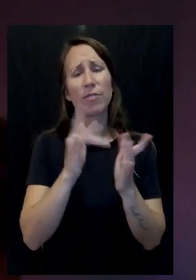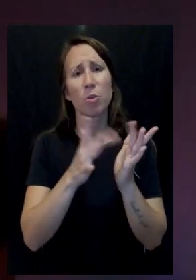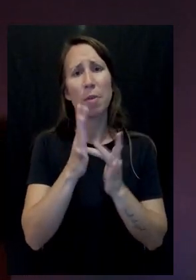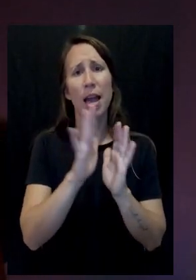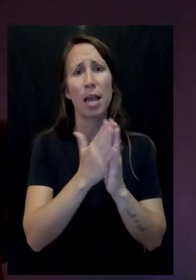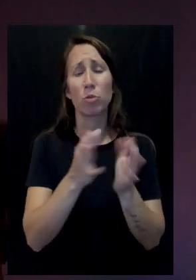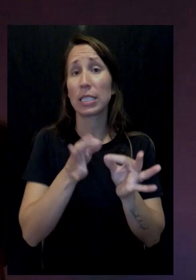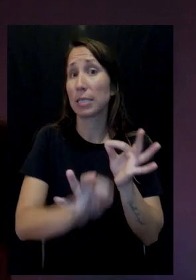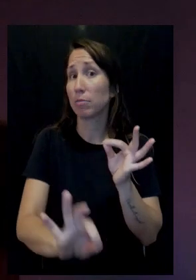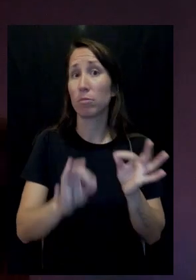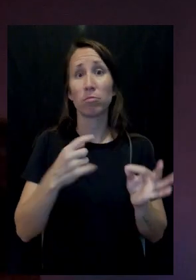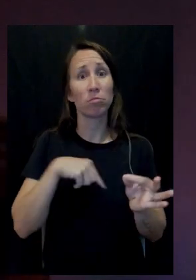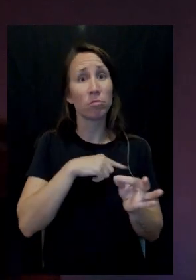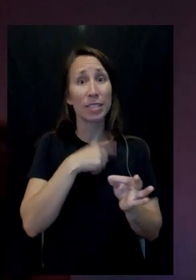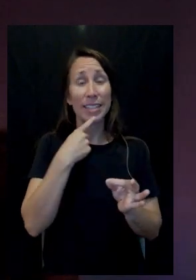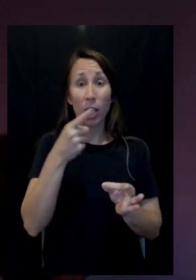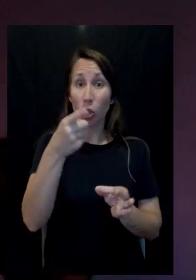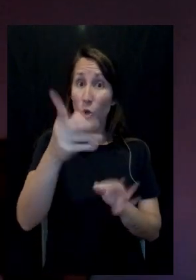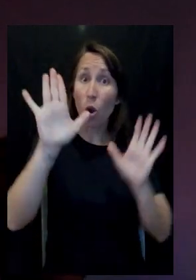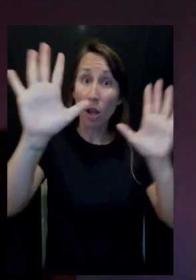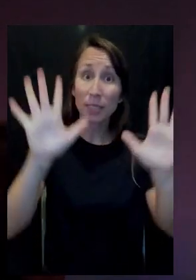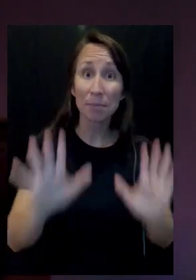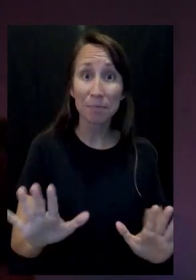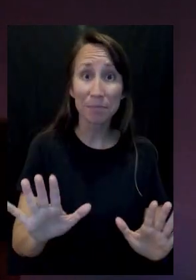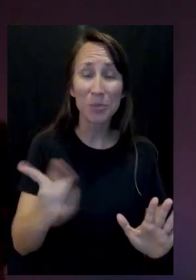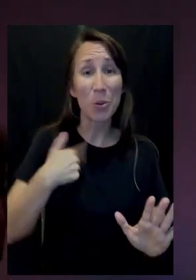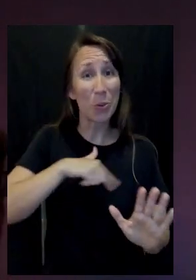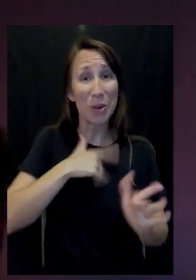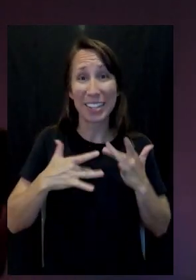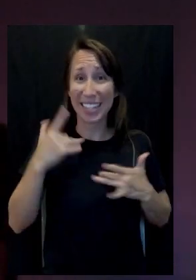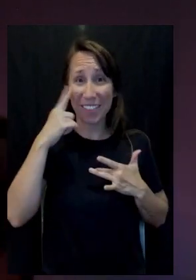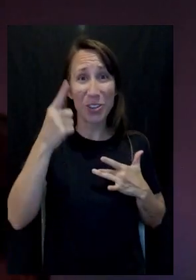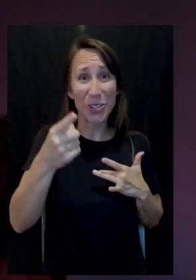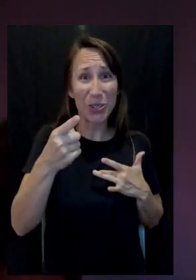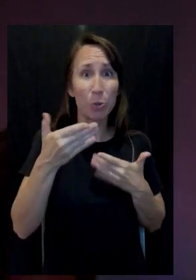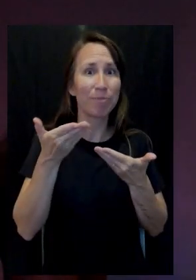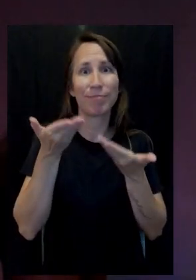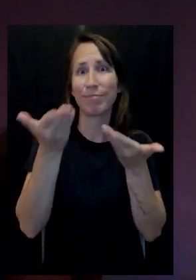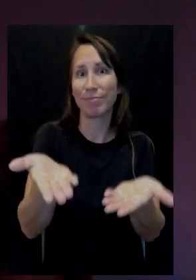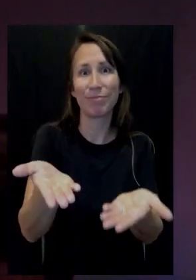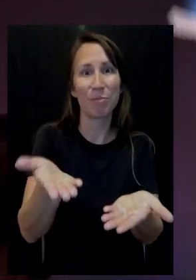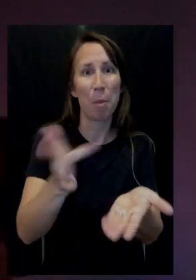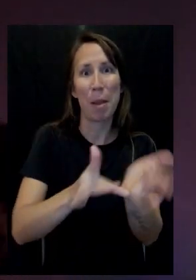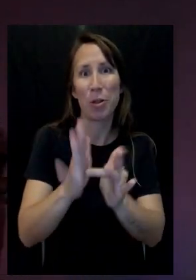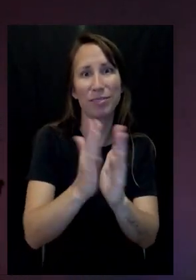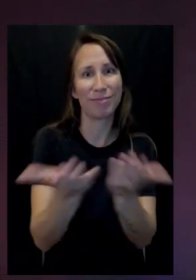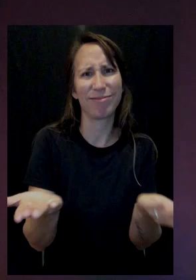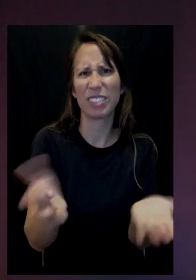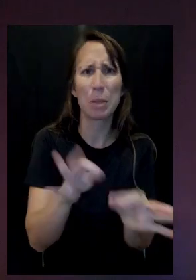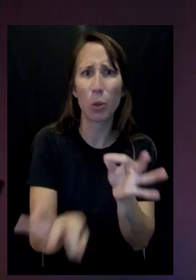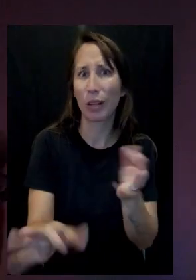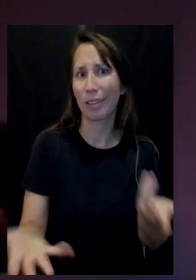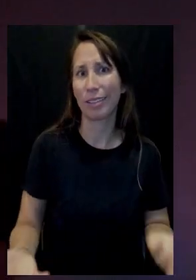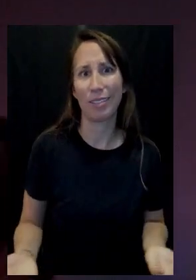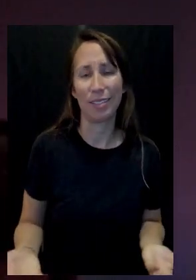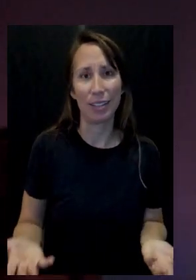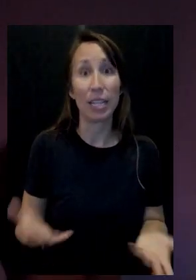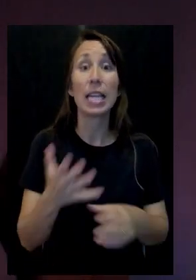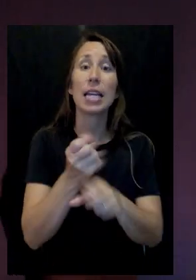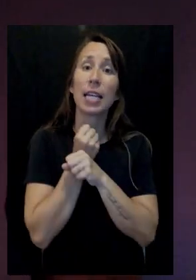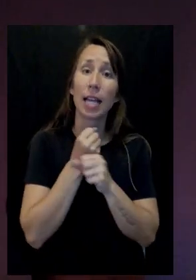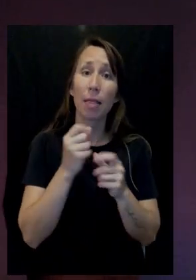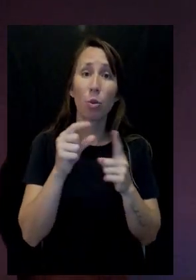hey, you're awesome. We're excited for you. Here's a Bible. And it's just as simple as that. It's like, hey, get the Word of God in